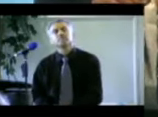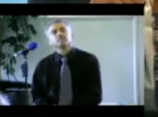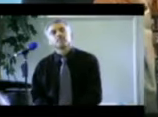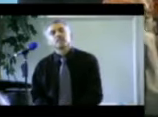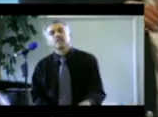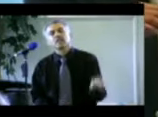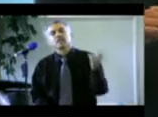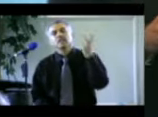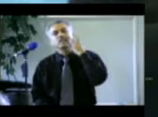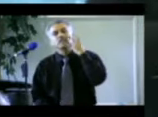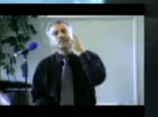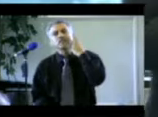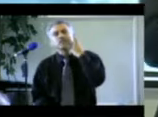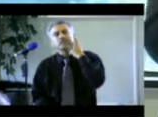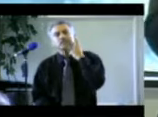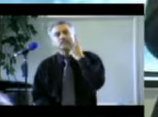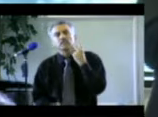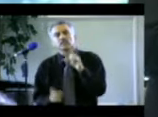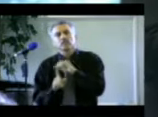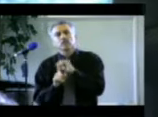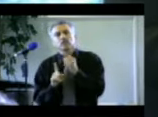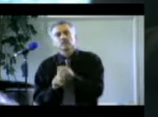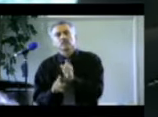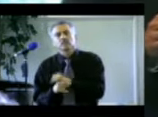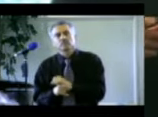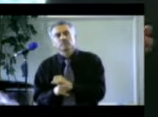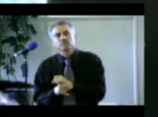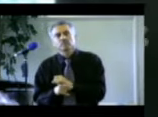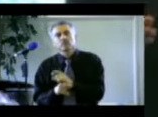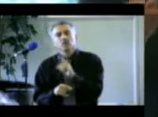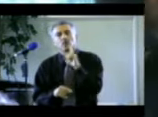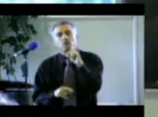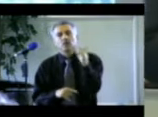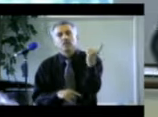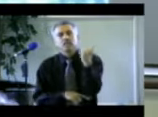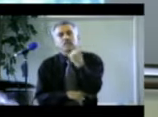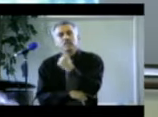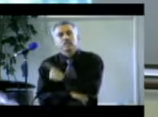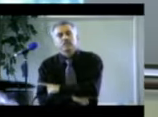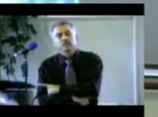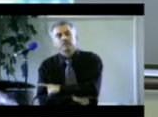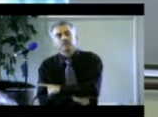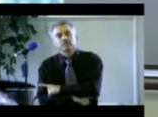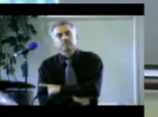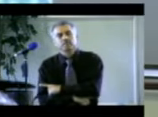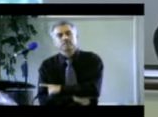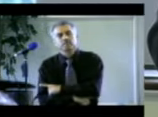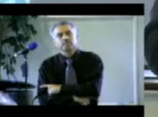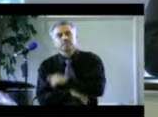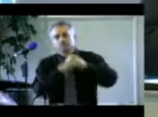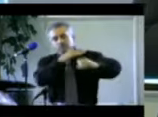the treatment of his people. And one day, I believe it was at sunrise,